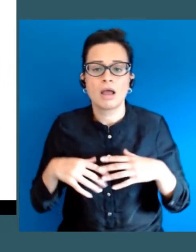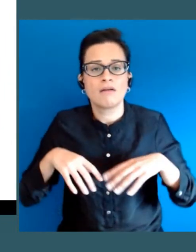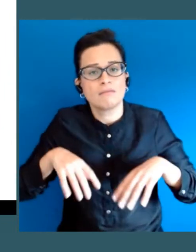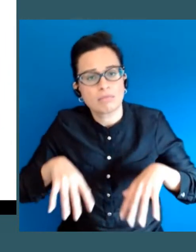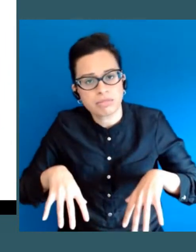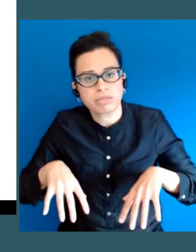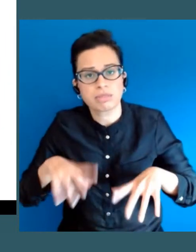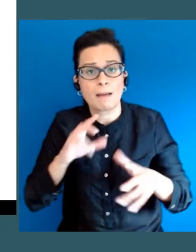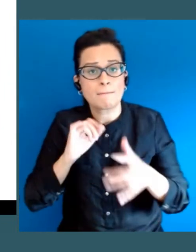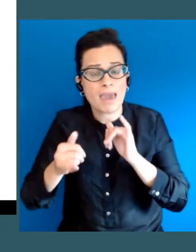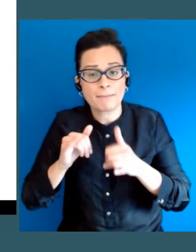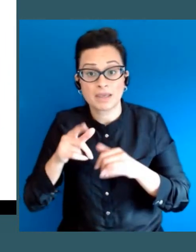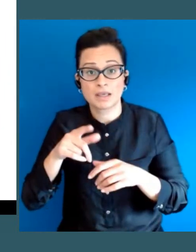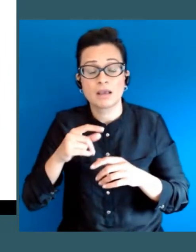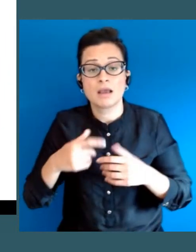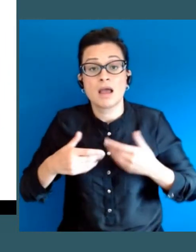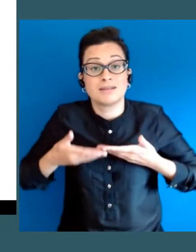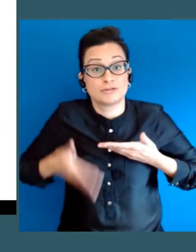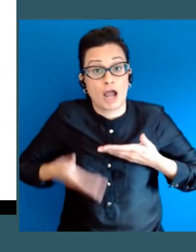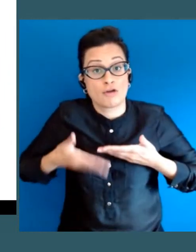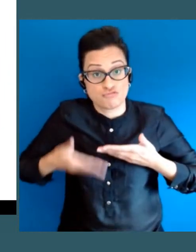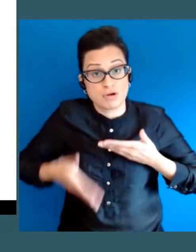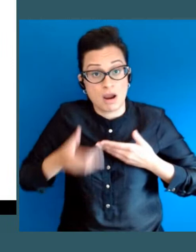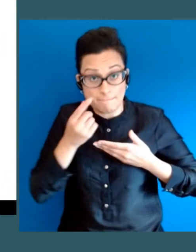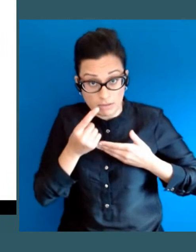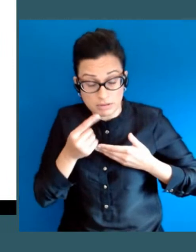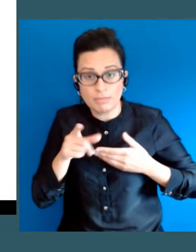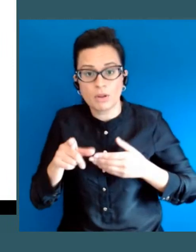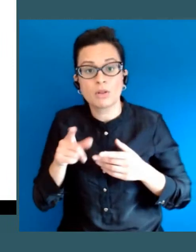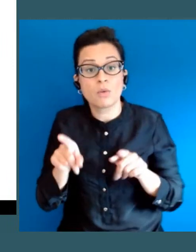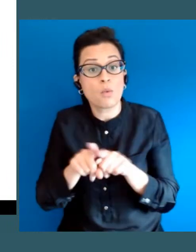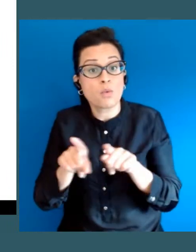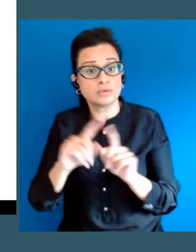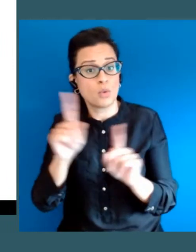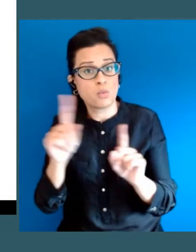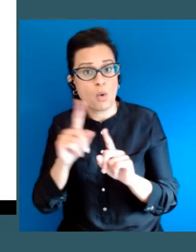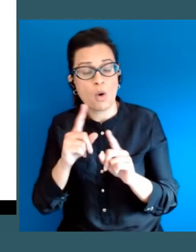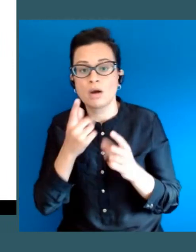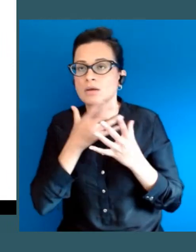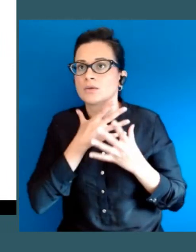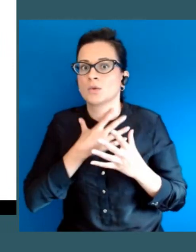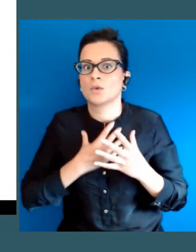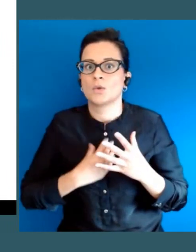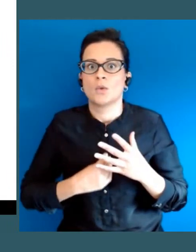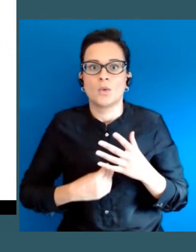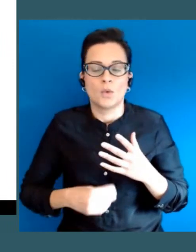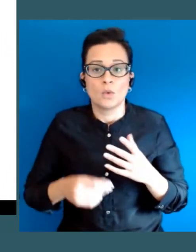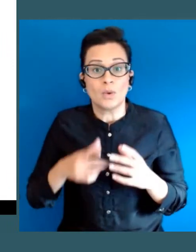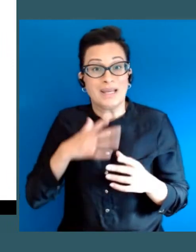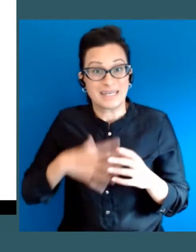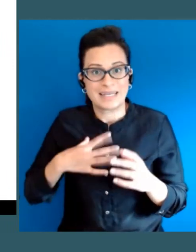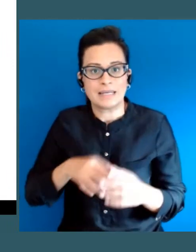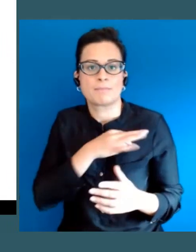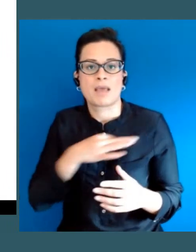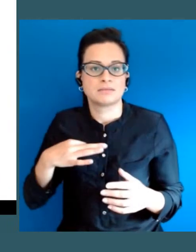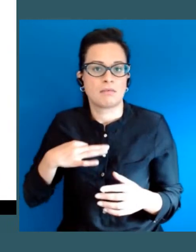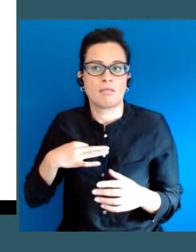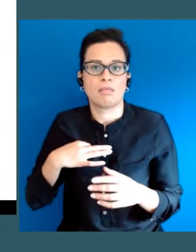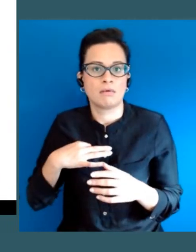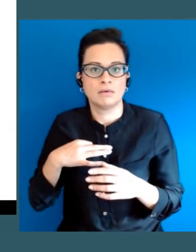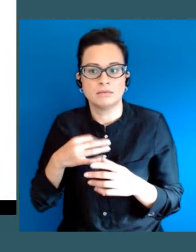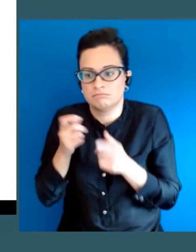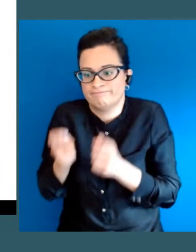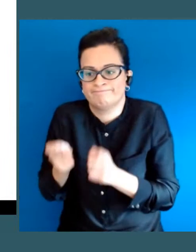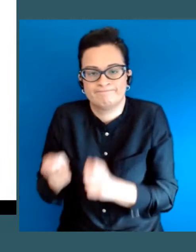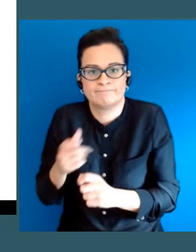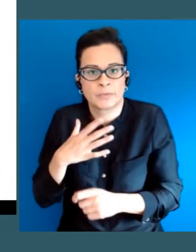have diarrhea, and equally you can get dehydration requiring medical emergency treatment. There